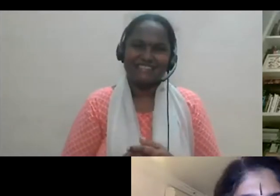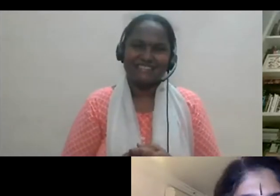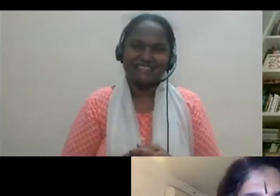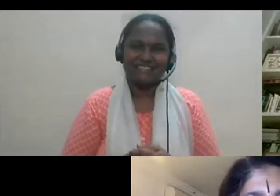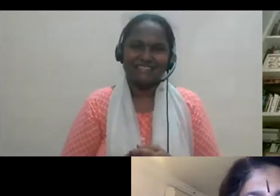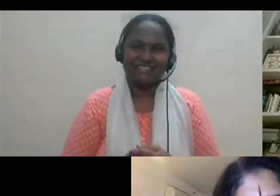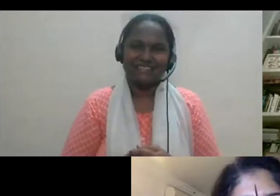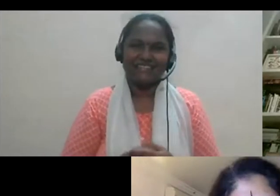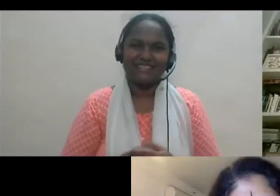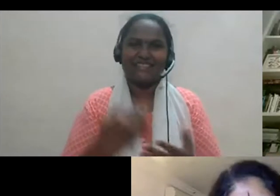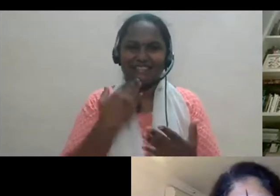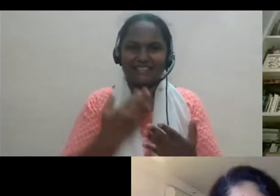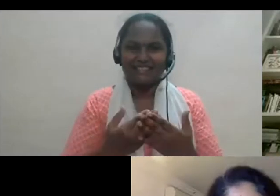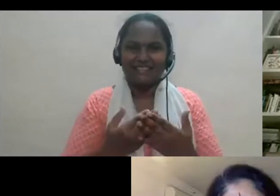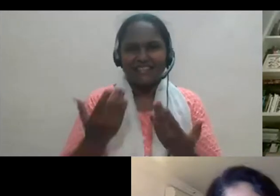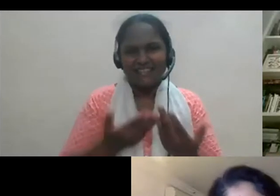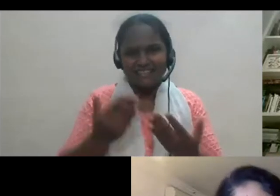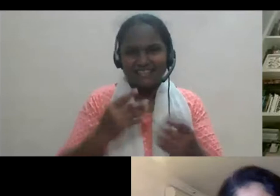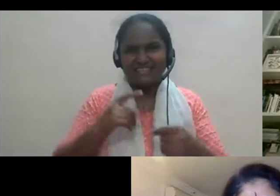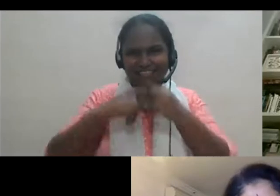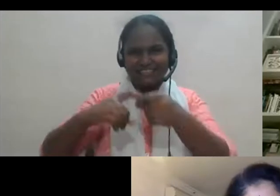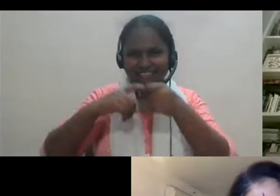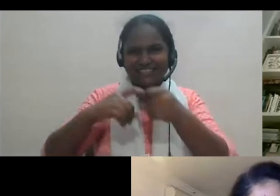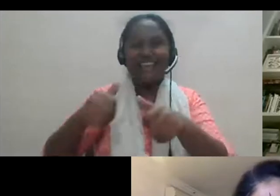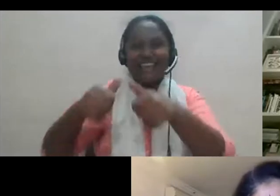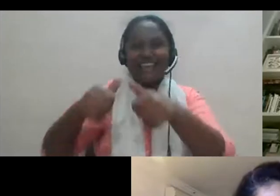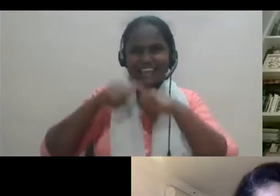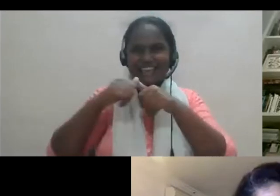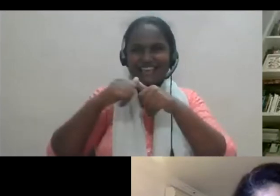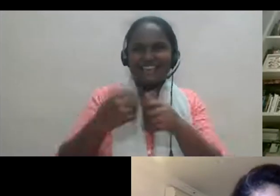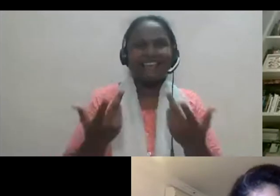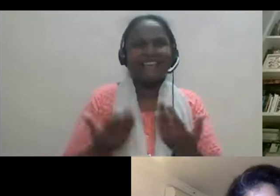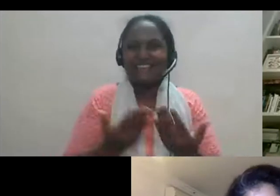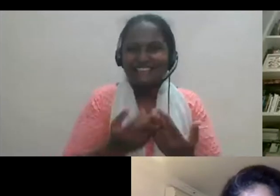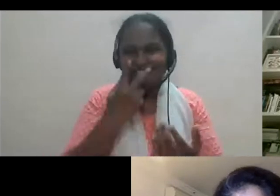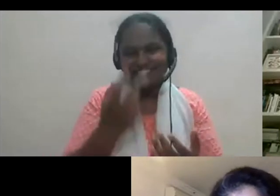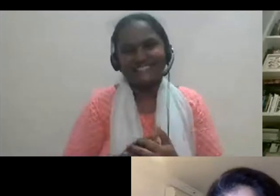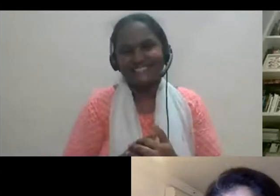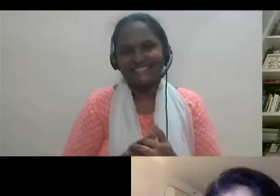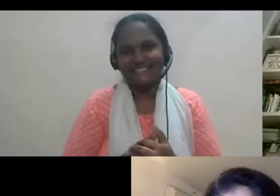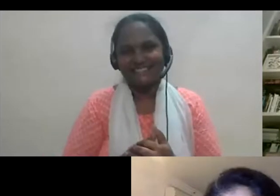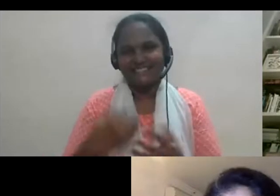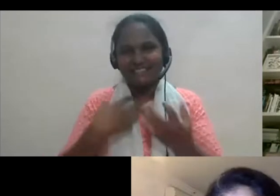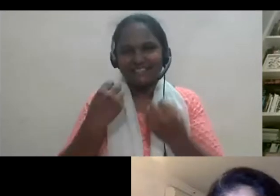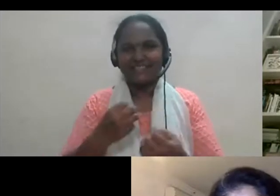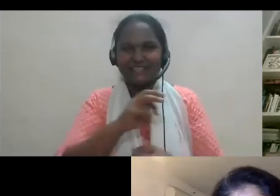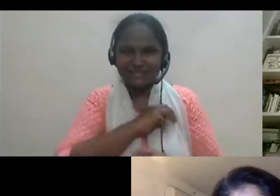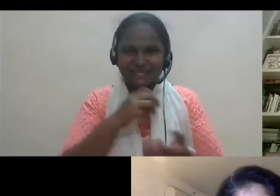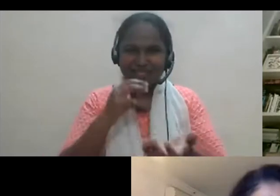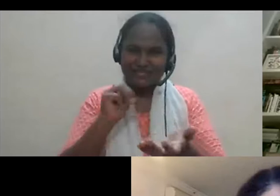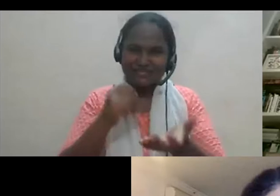Thank you very much. Always easier to ask the questions than to answer them. And I want to thank Martha for